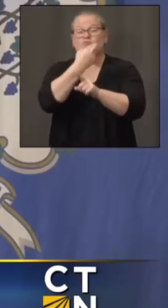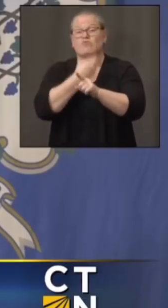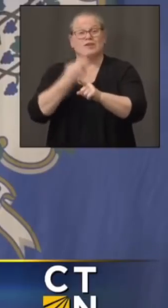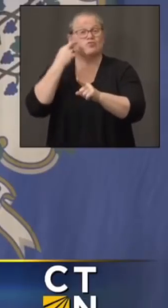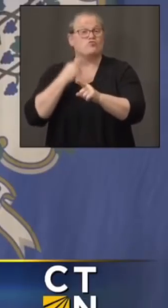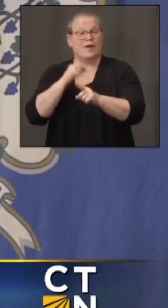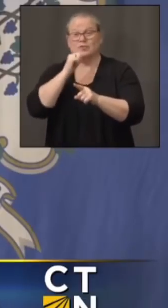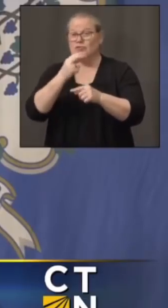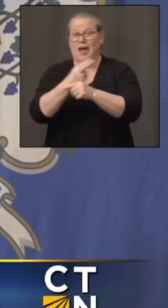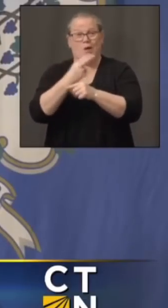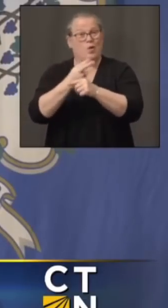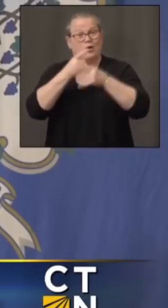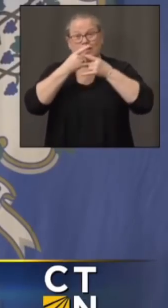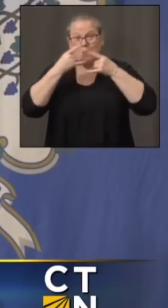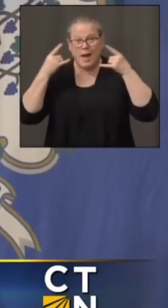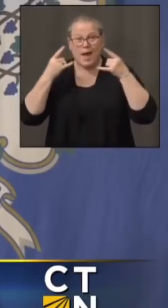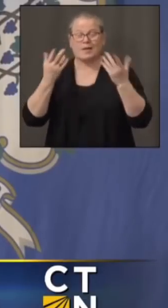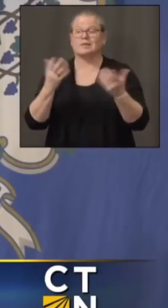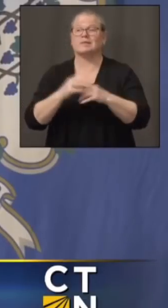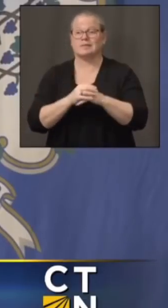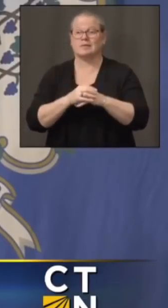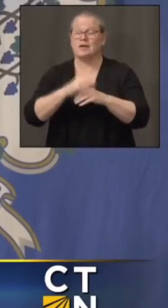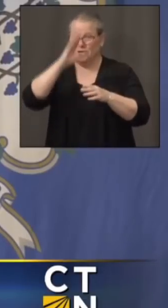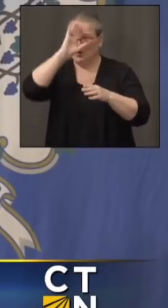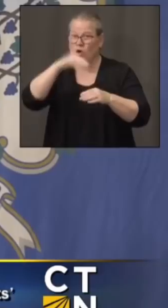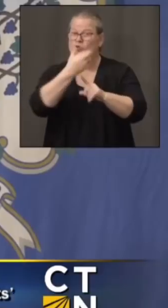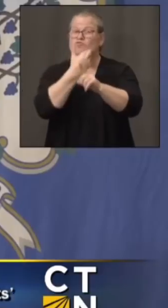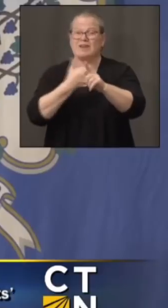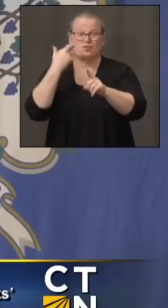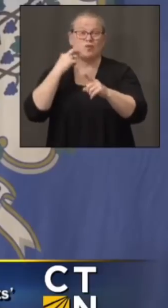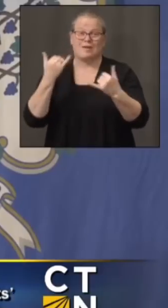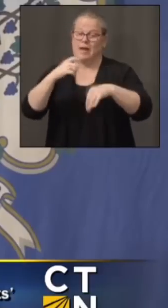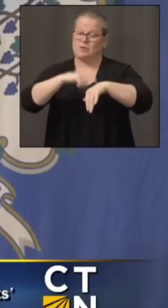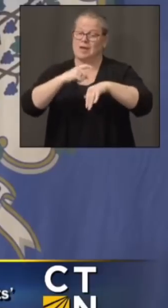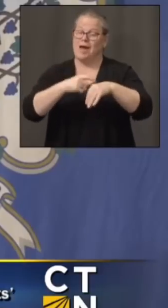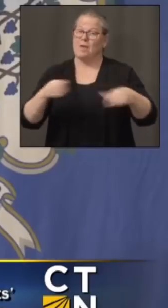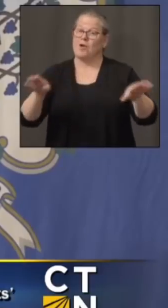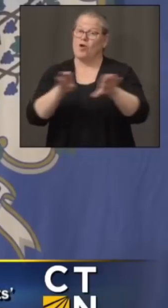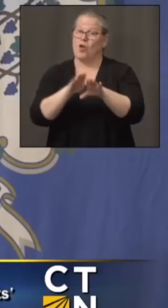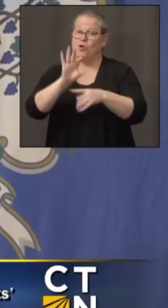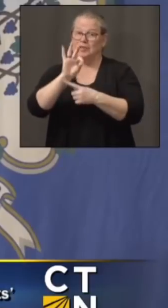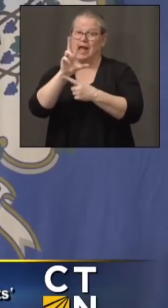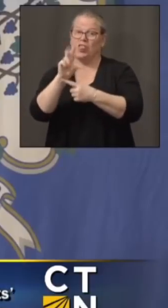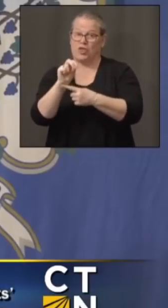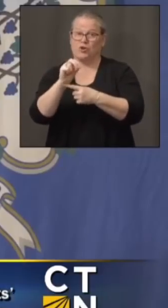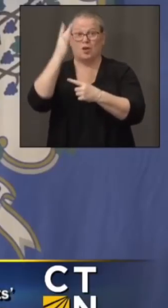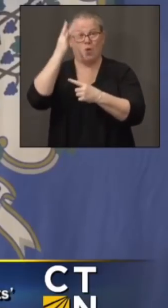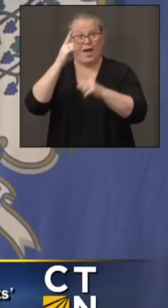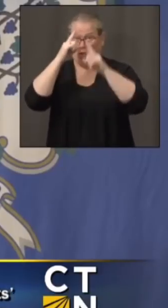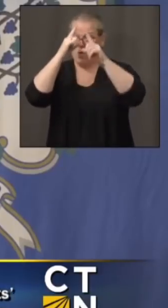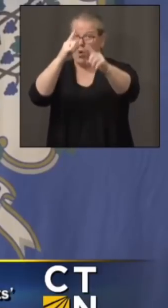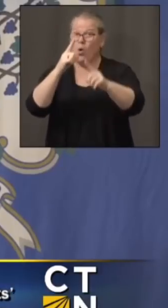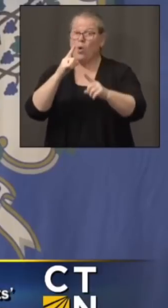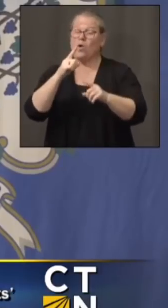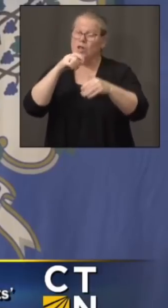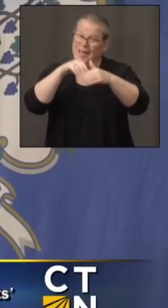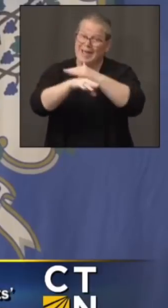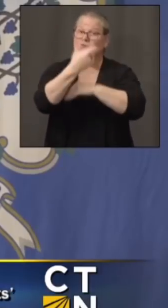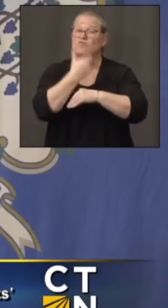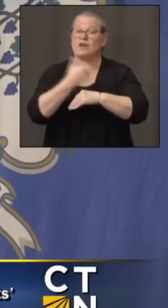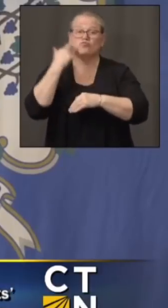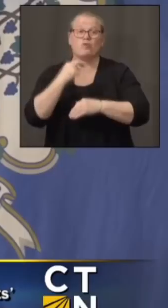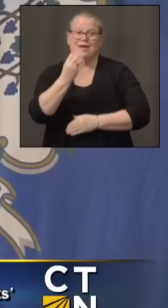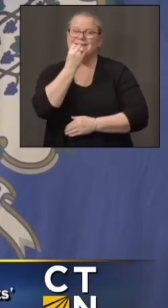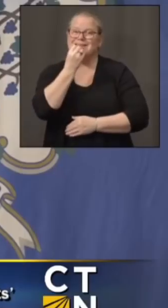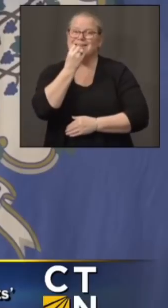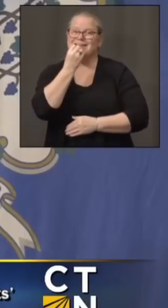till 9:30 just to make sure that we keep it properly there for eating only, and we're going to have to take other precautions as